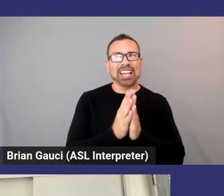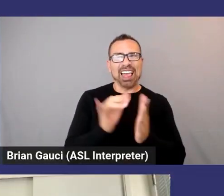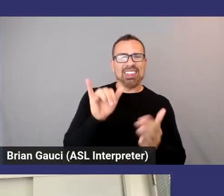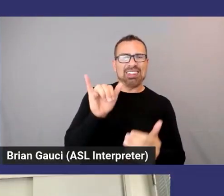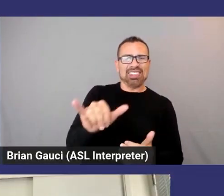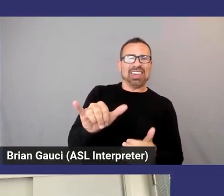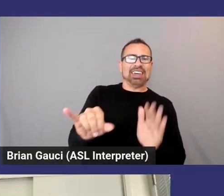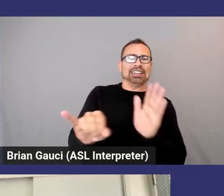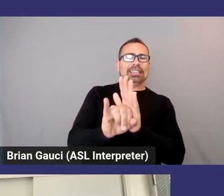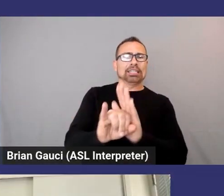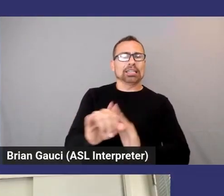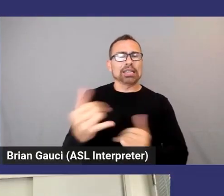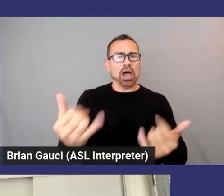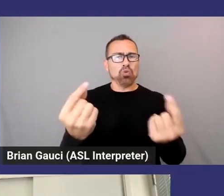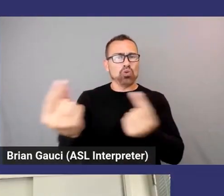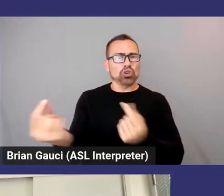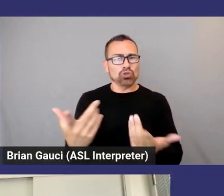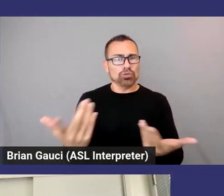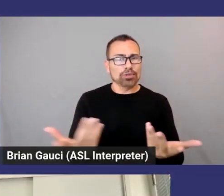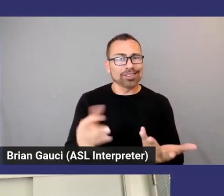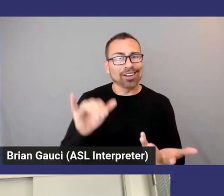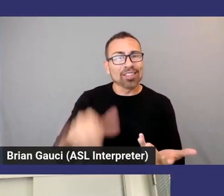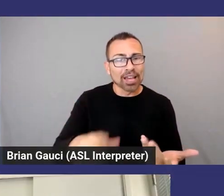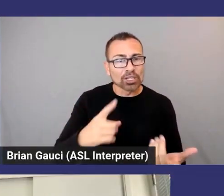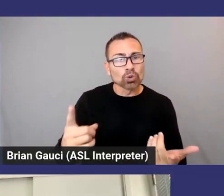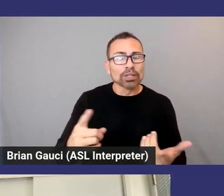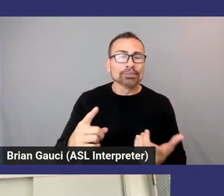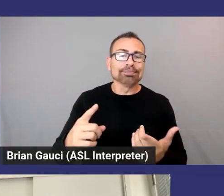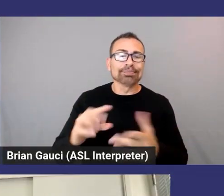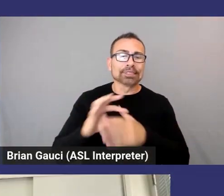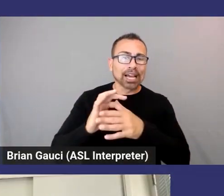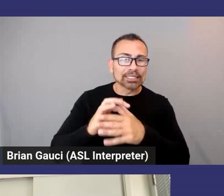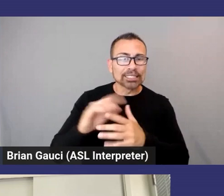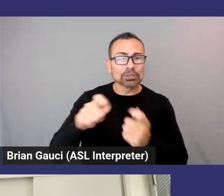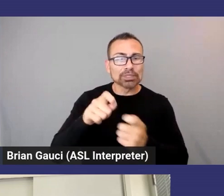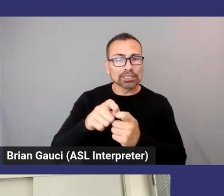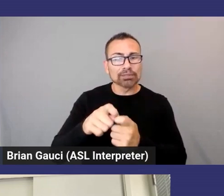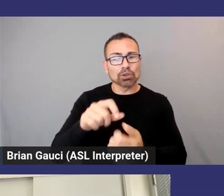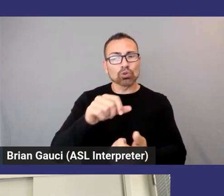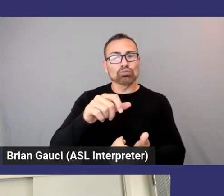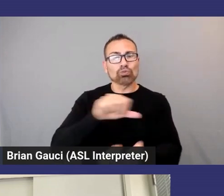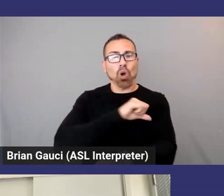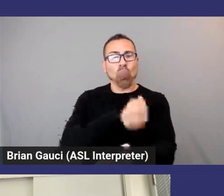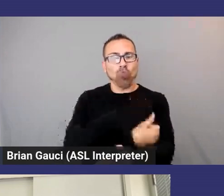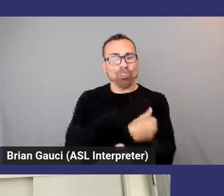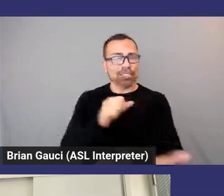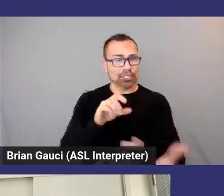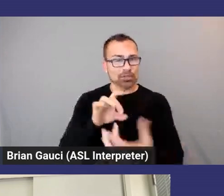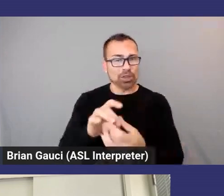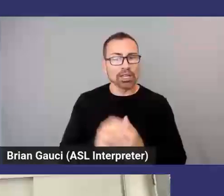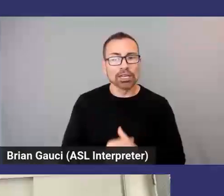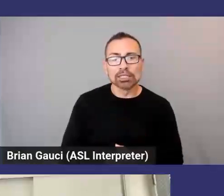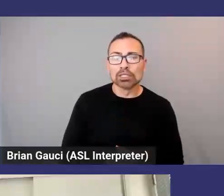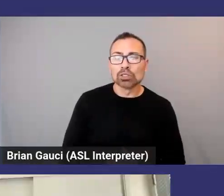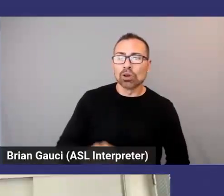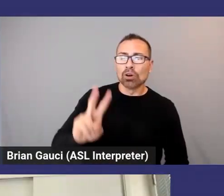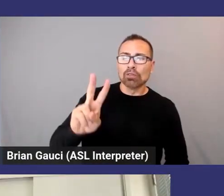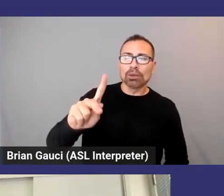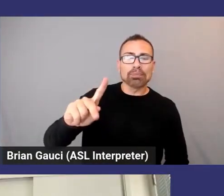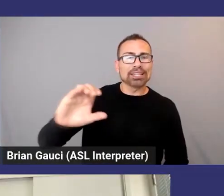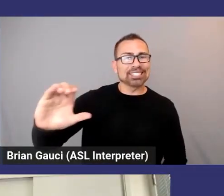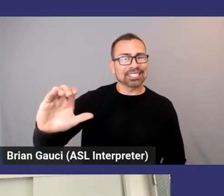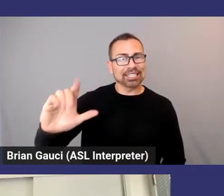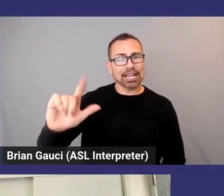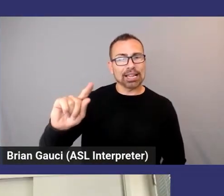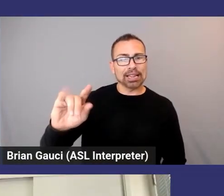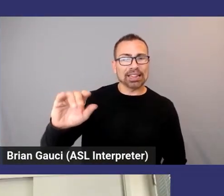where context-specific authorization comes into play. And so VPC Lattice kind of blends a lot of these features we just talked about all